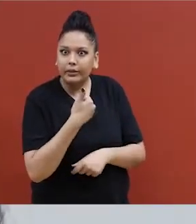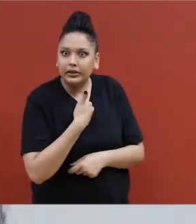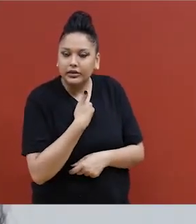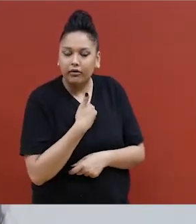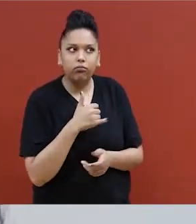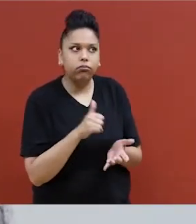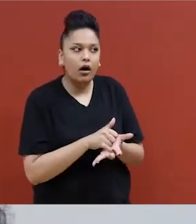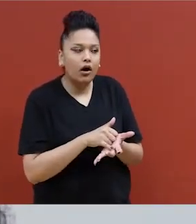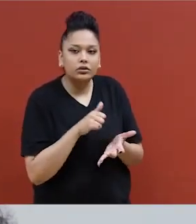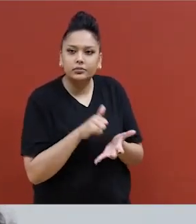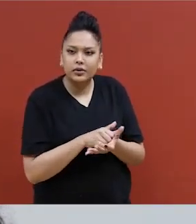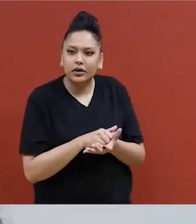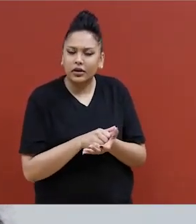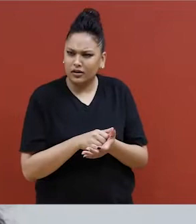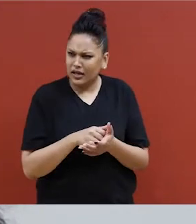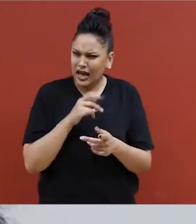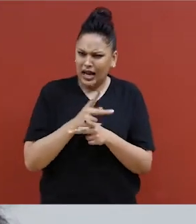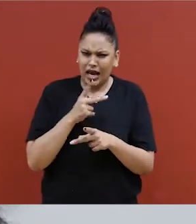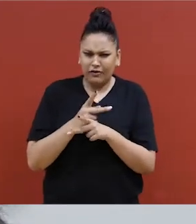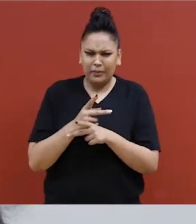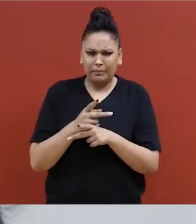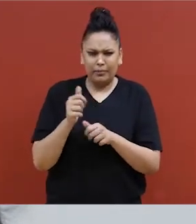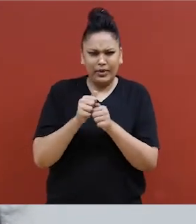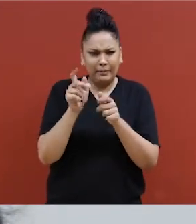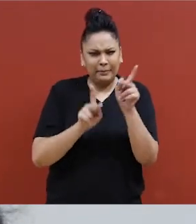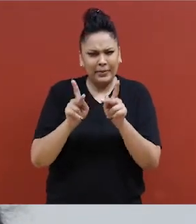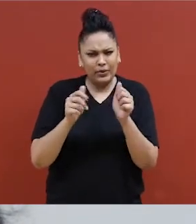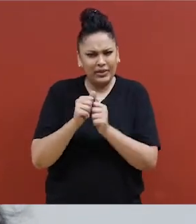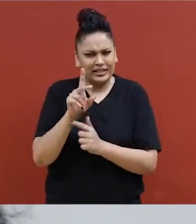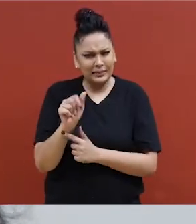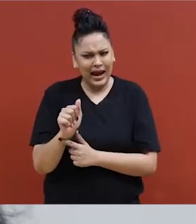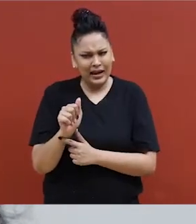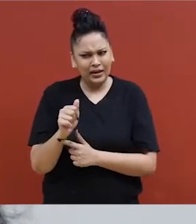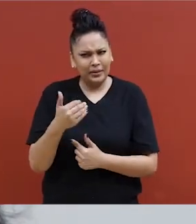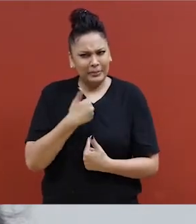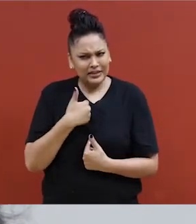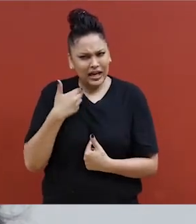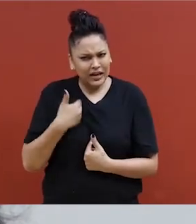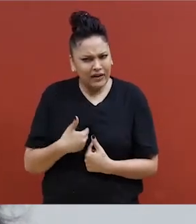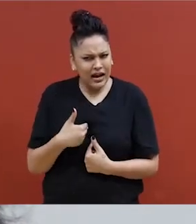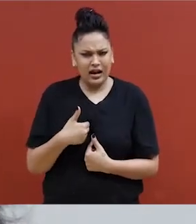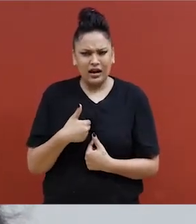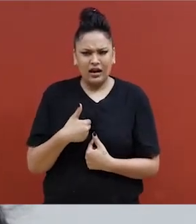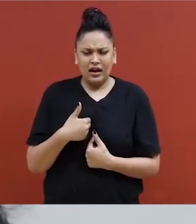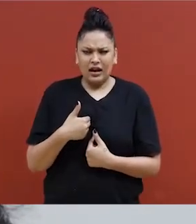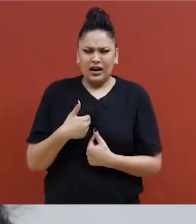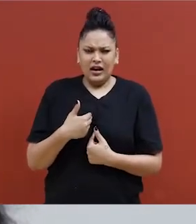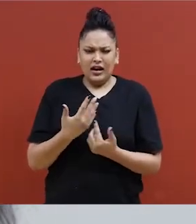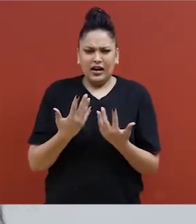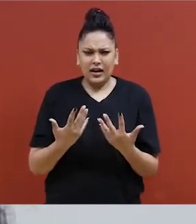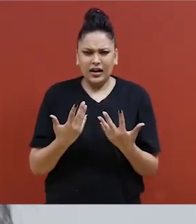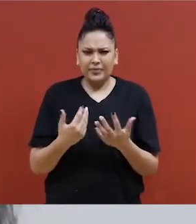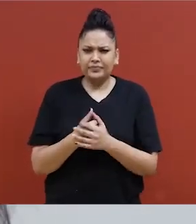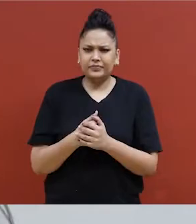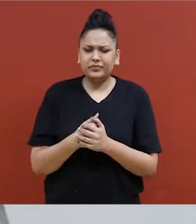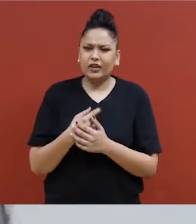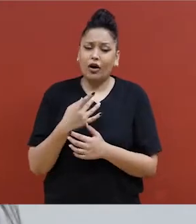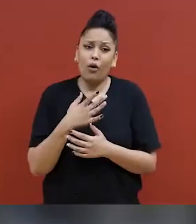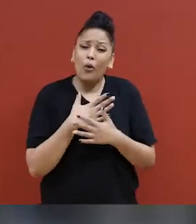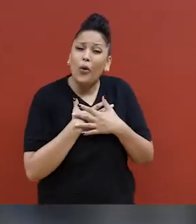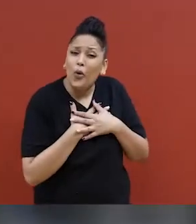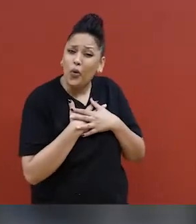personal care, being able to dress oneself, but also she threw in that other little piece